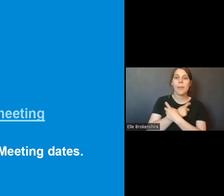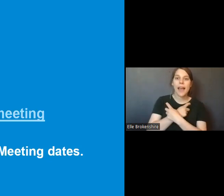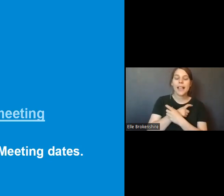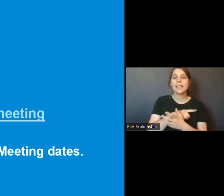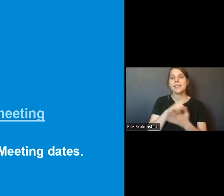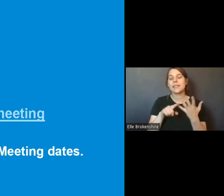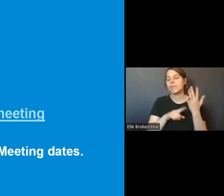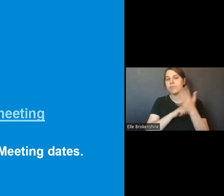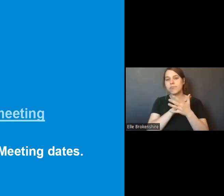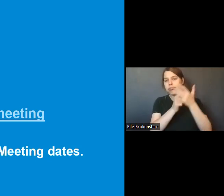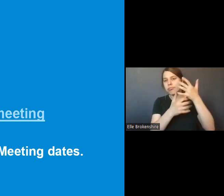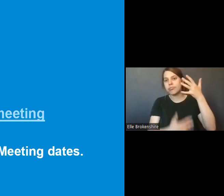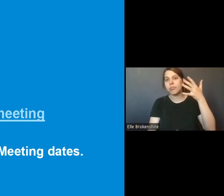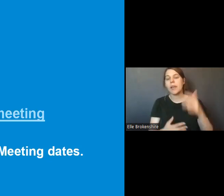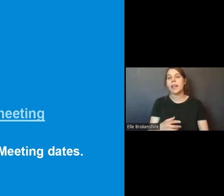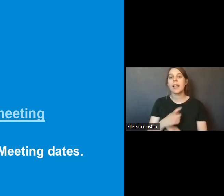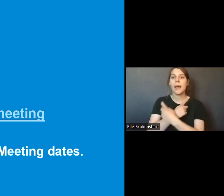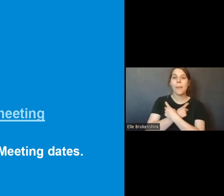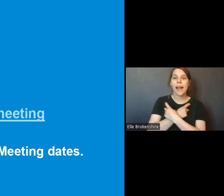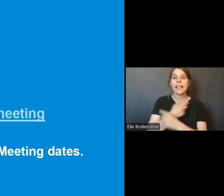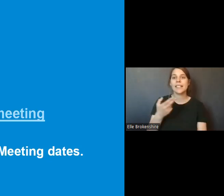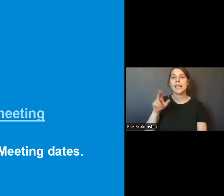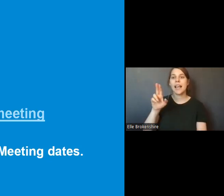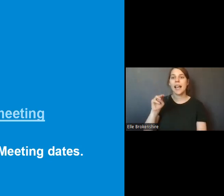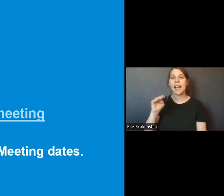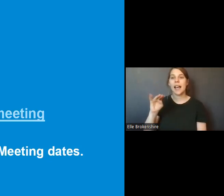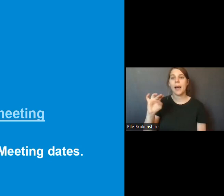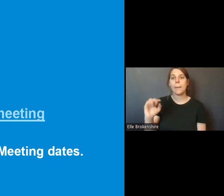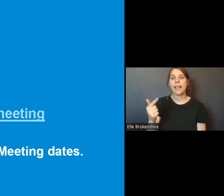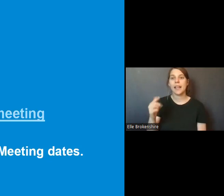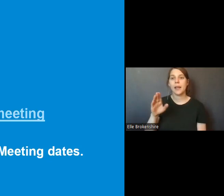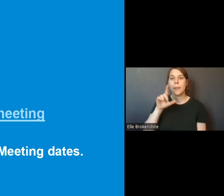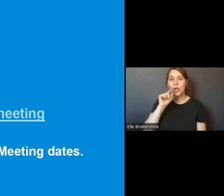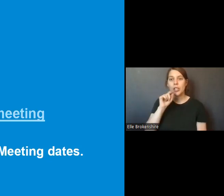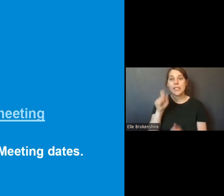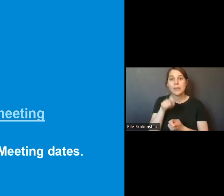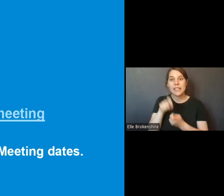Bats and songbirds in particular are important pollinators that keep down insect populations.